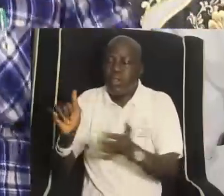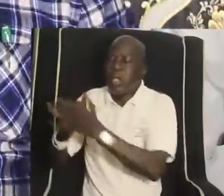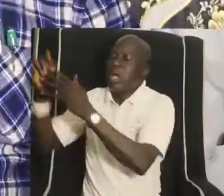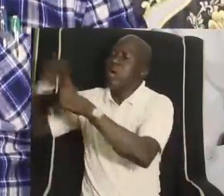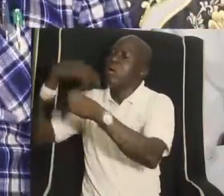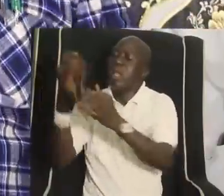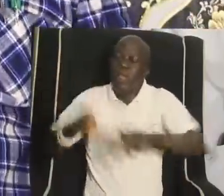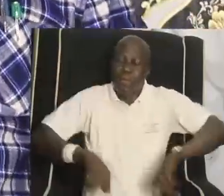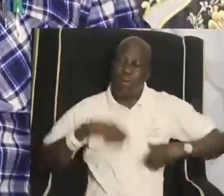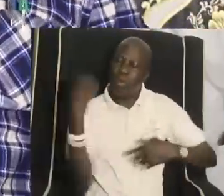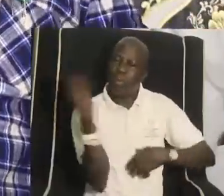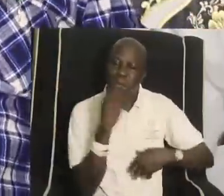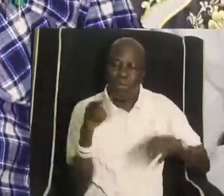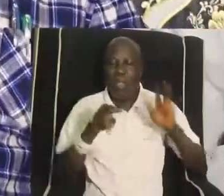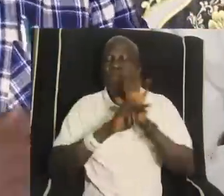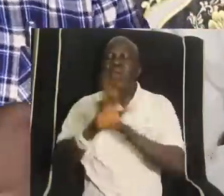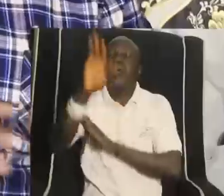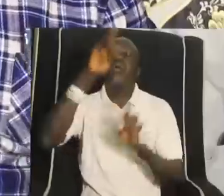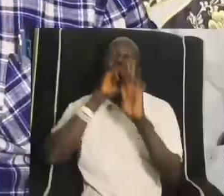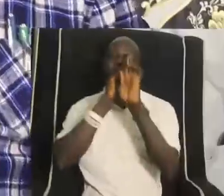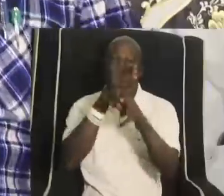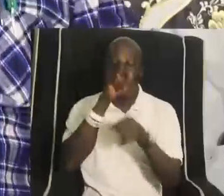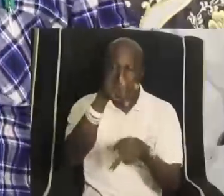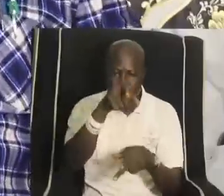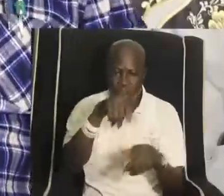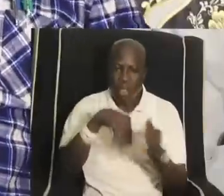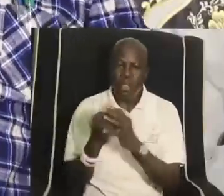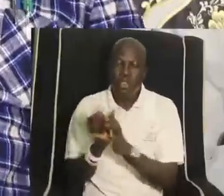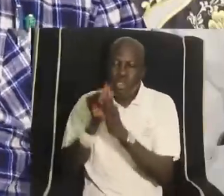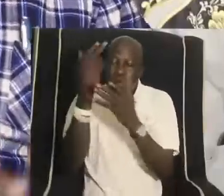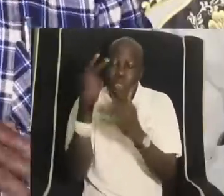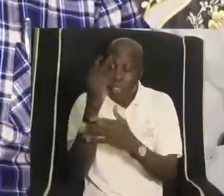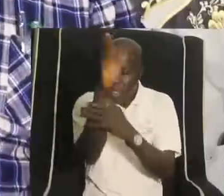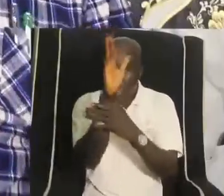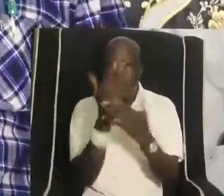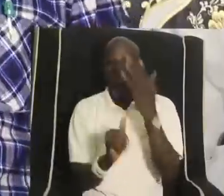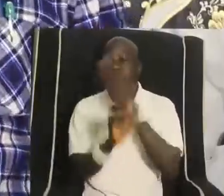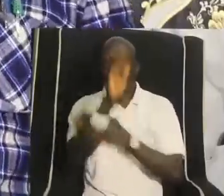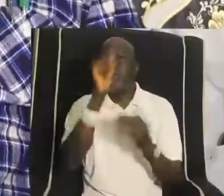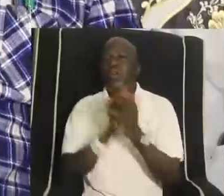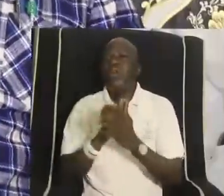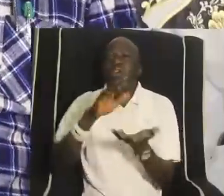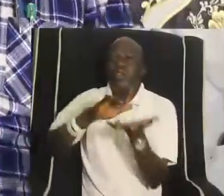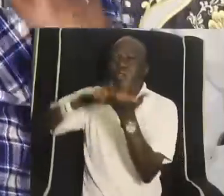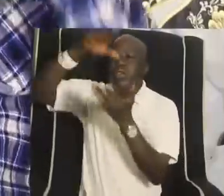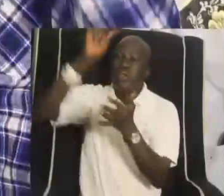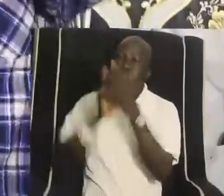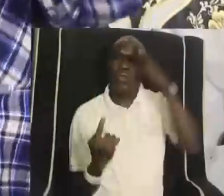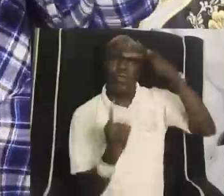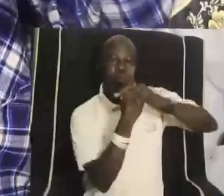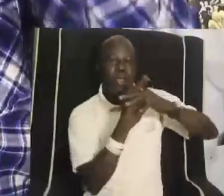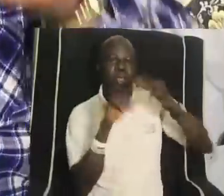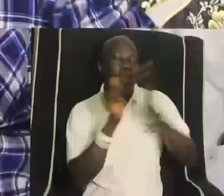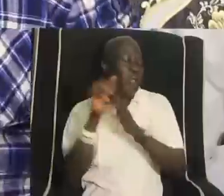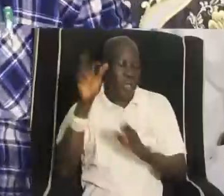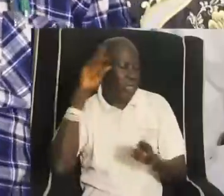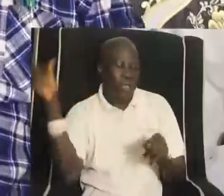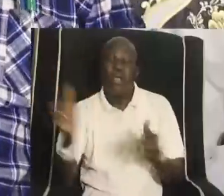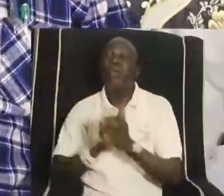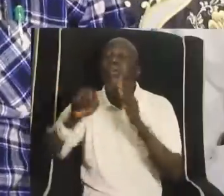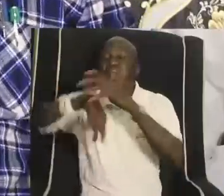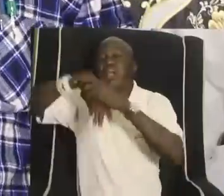fo Ola wa da olo wa ri owo Olorun ogo re ajade wa ni sa o